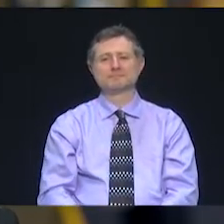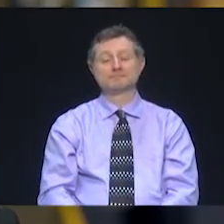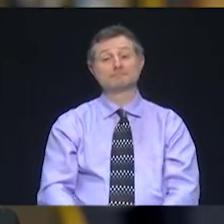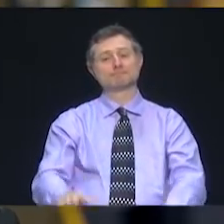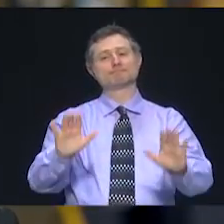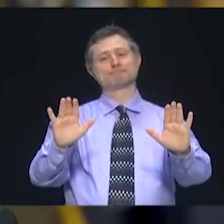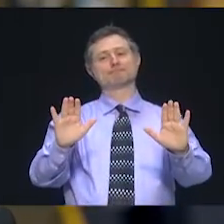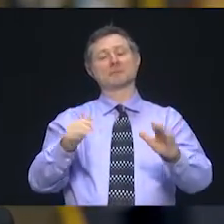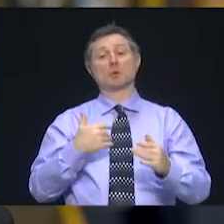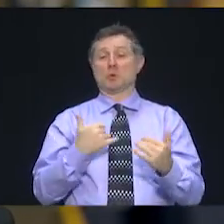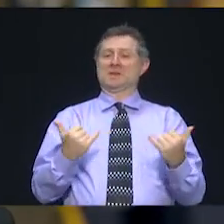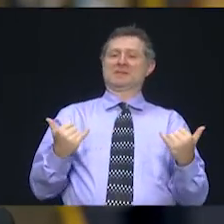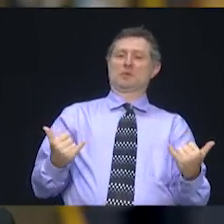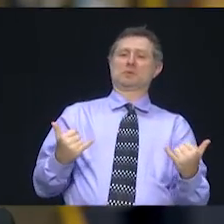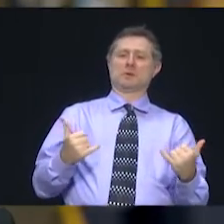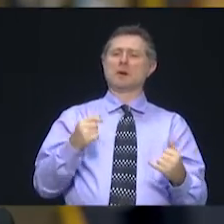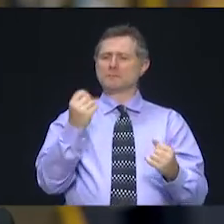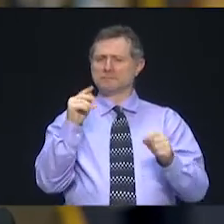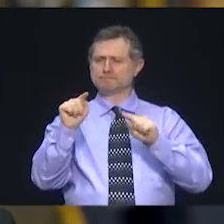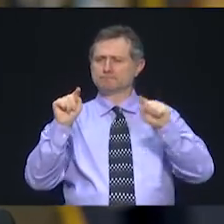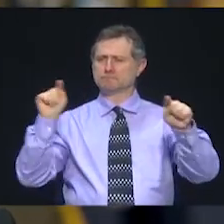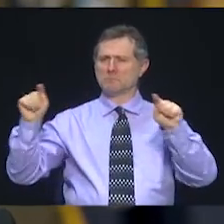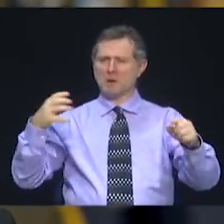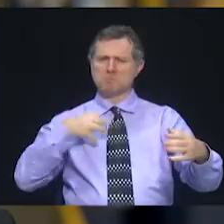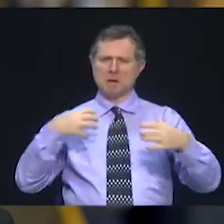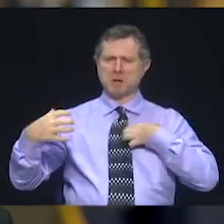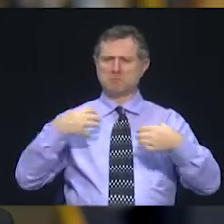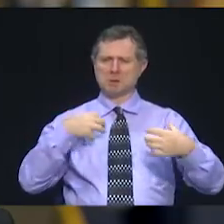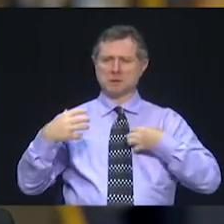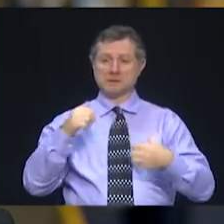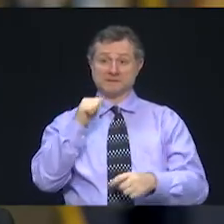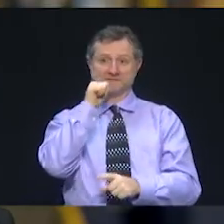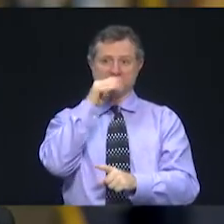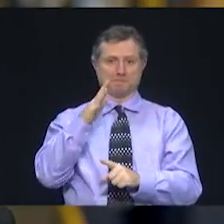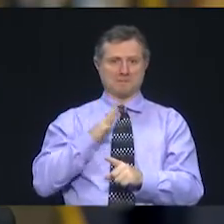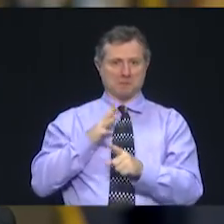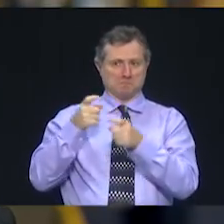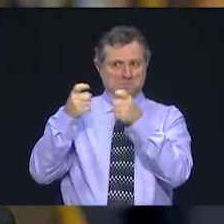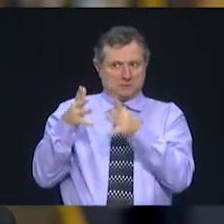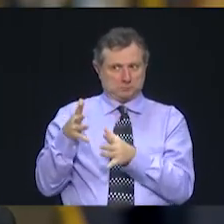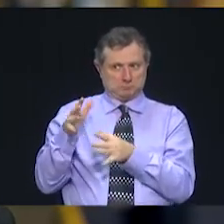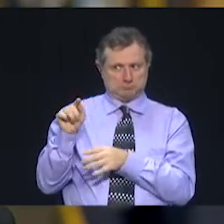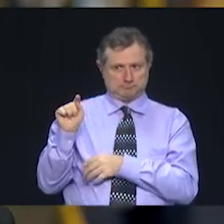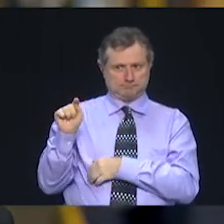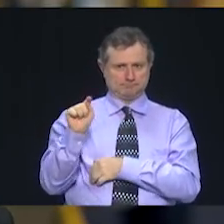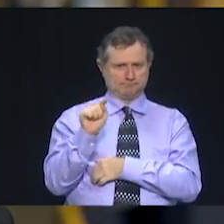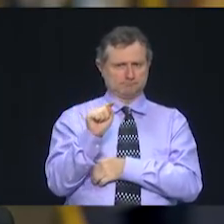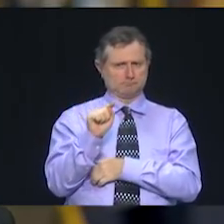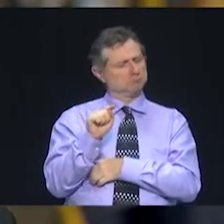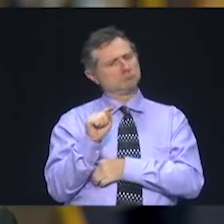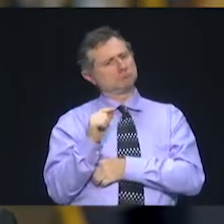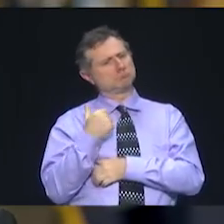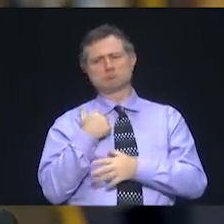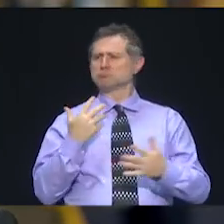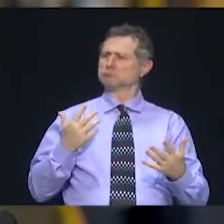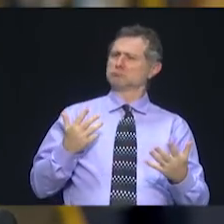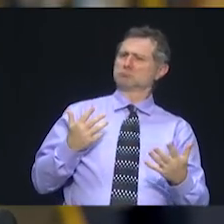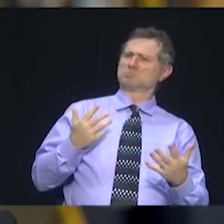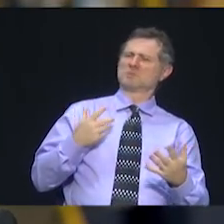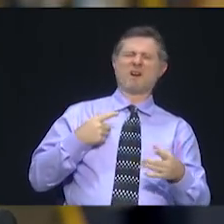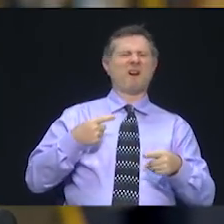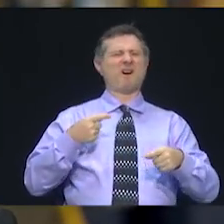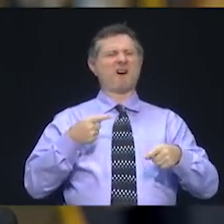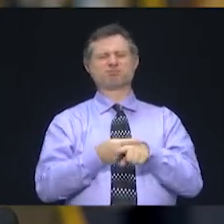a number of complaints target female managers, which smacks to me of a double